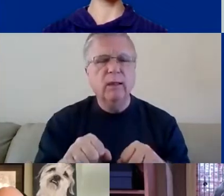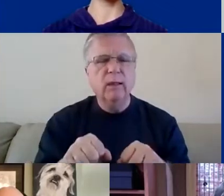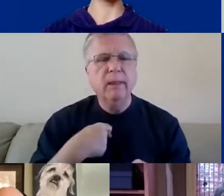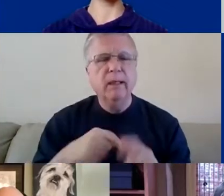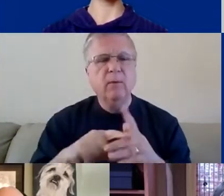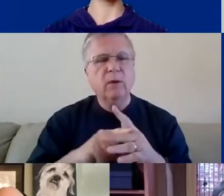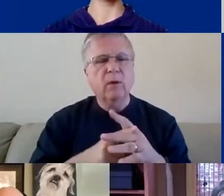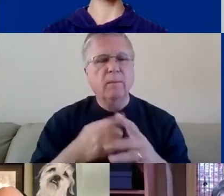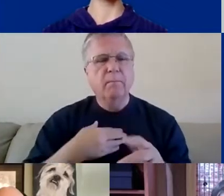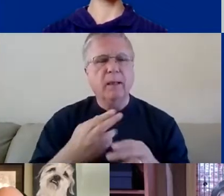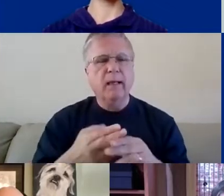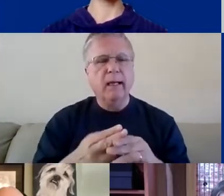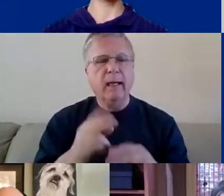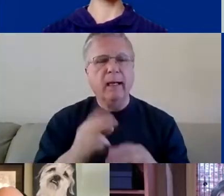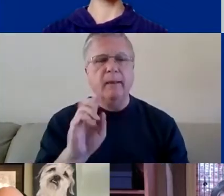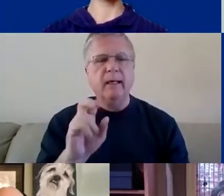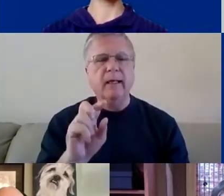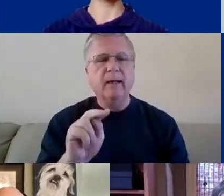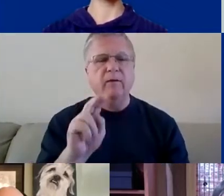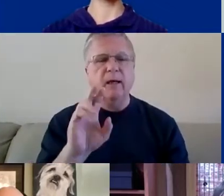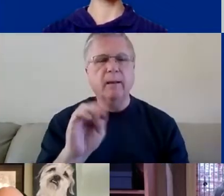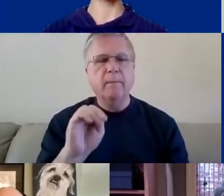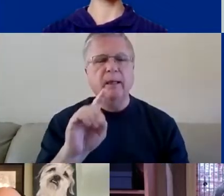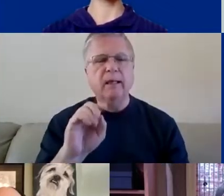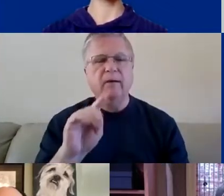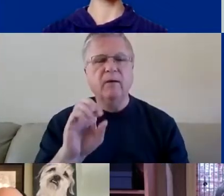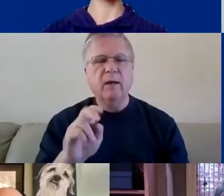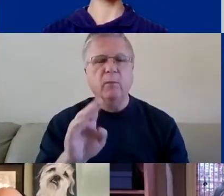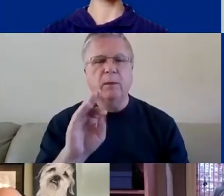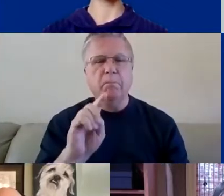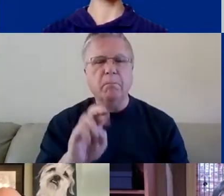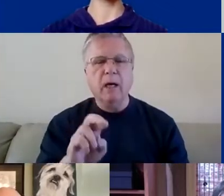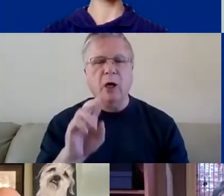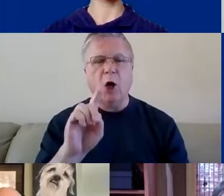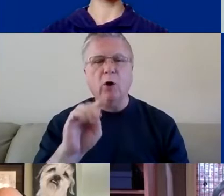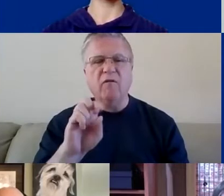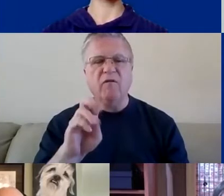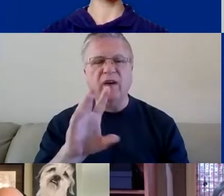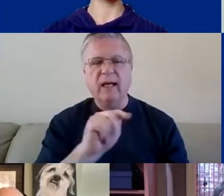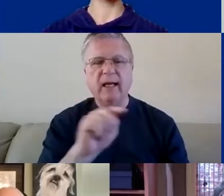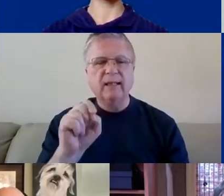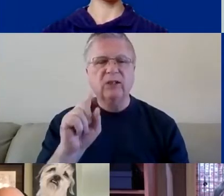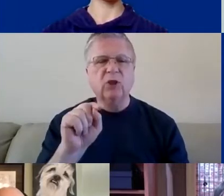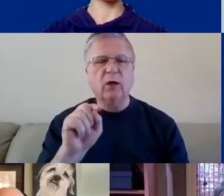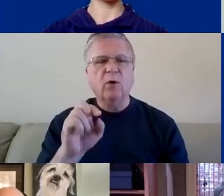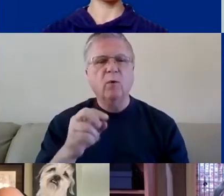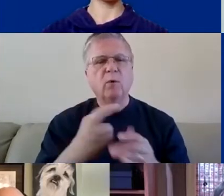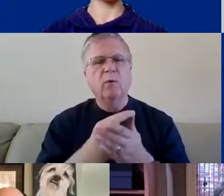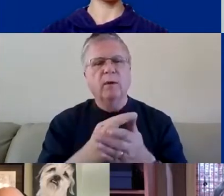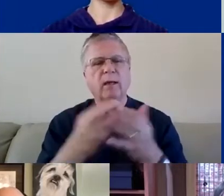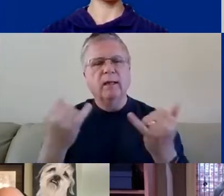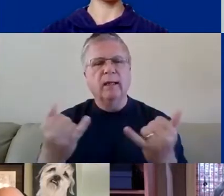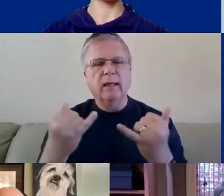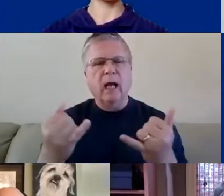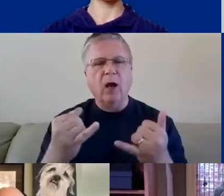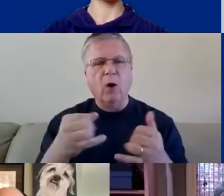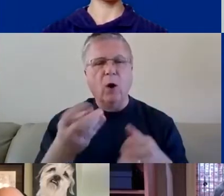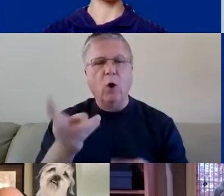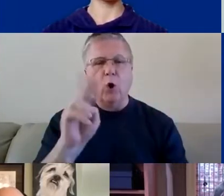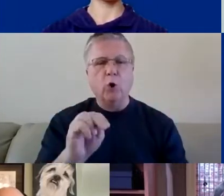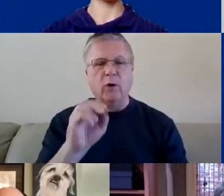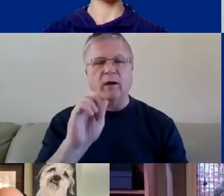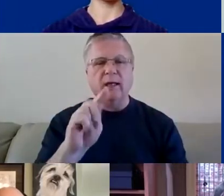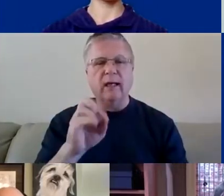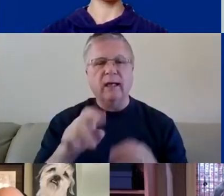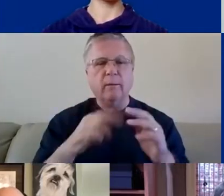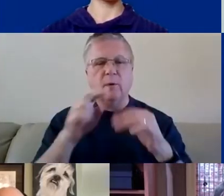name is Kevin McKeegan. I'm with Meyer, Unkovich, and Scott. We represent the current owner of the Allegheny Building, 429